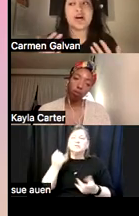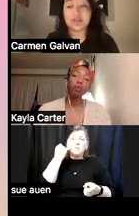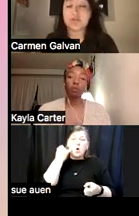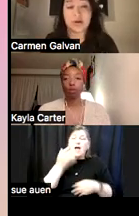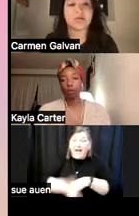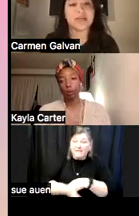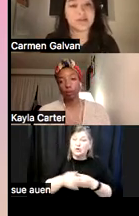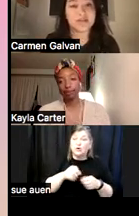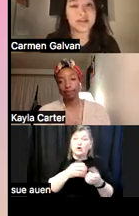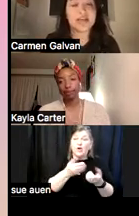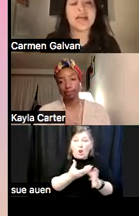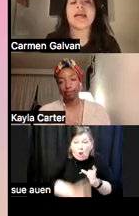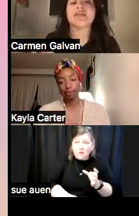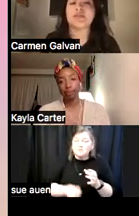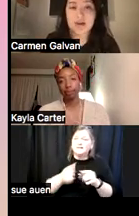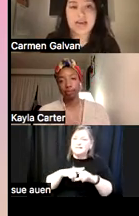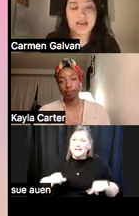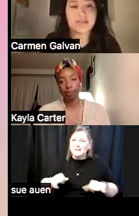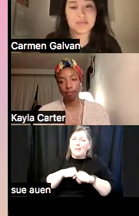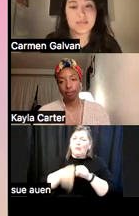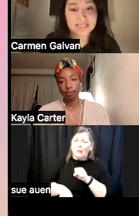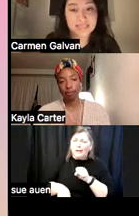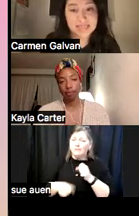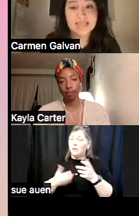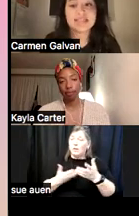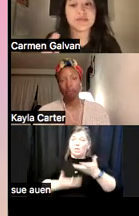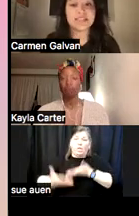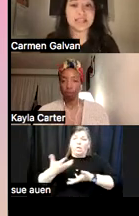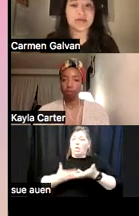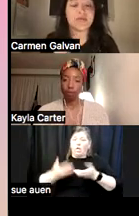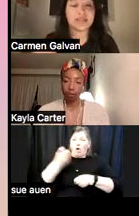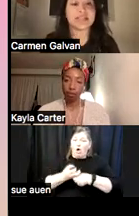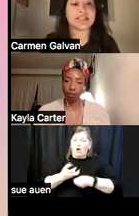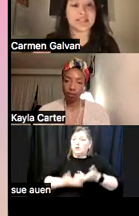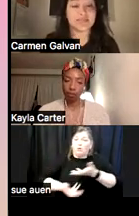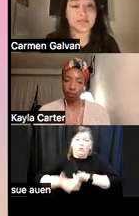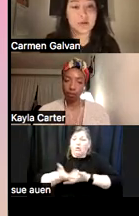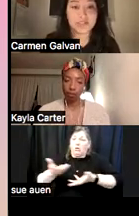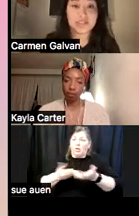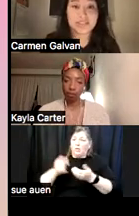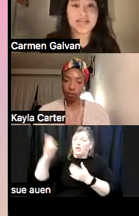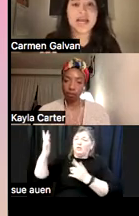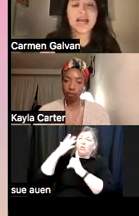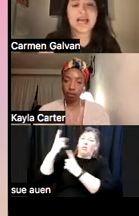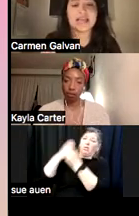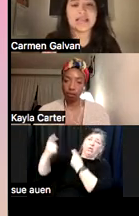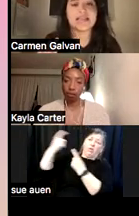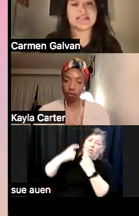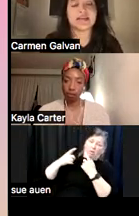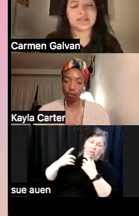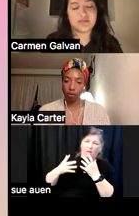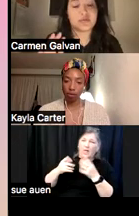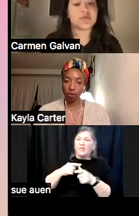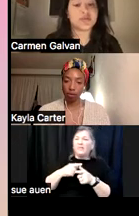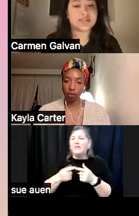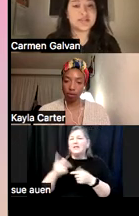you're also probably grieving and do not have the capacity to be dealing with these types of questions and these